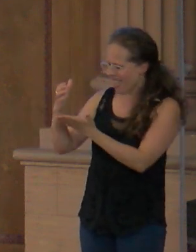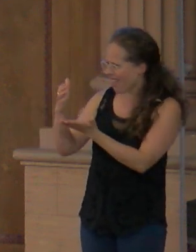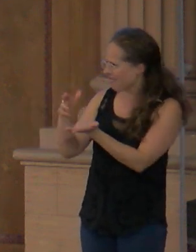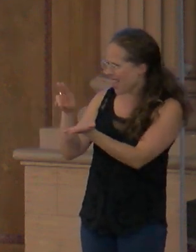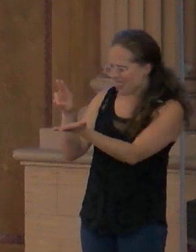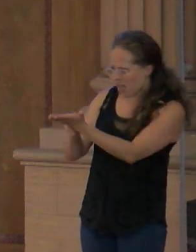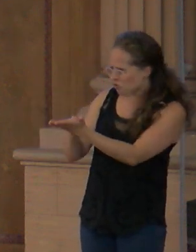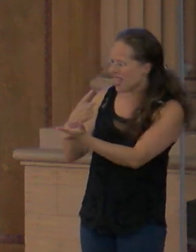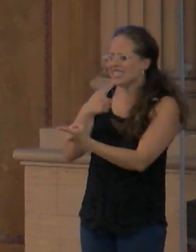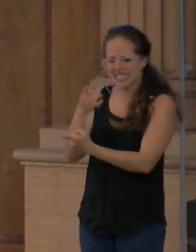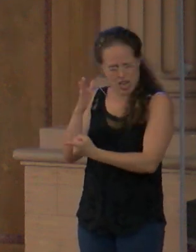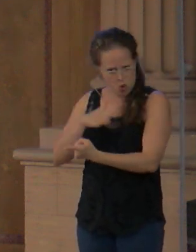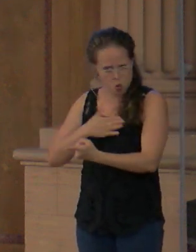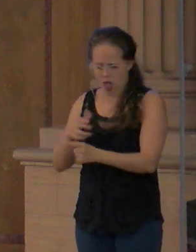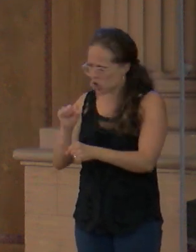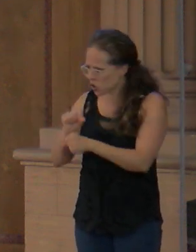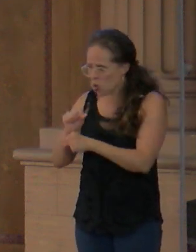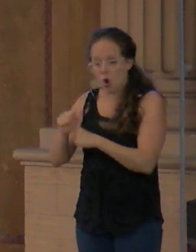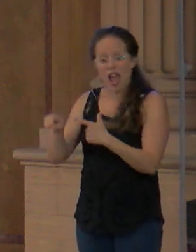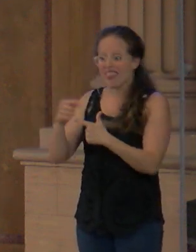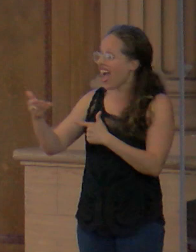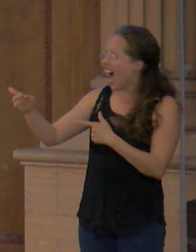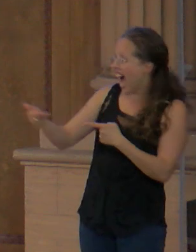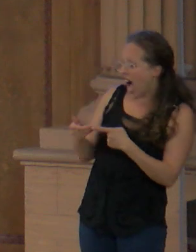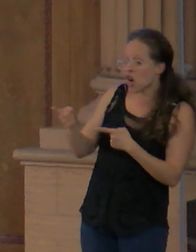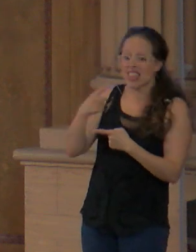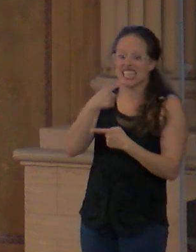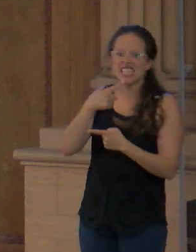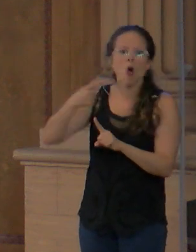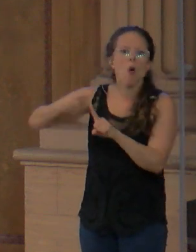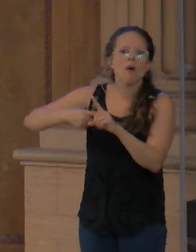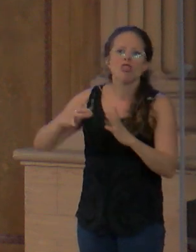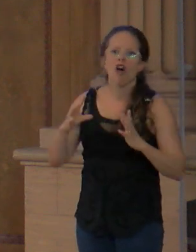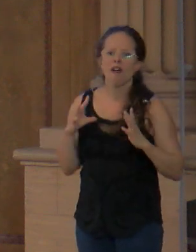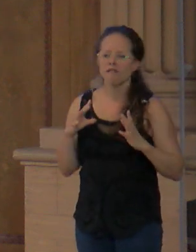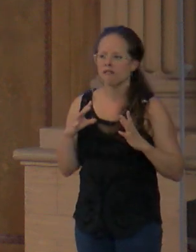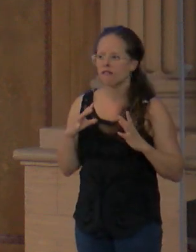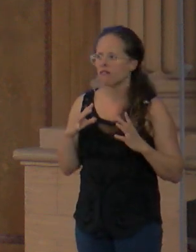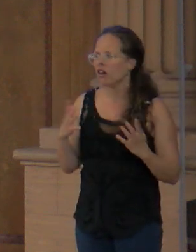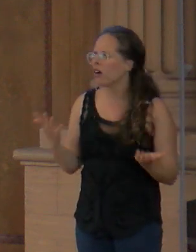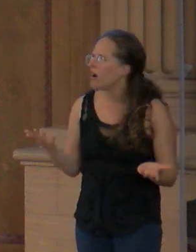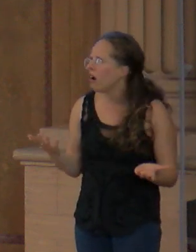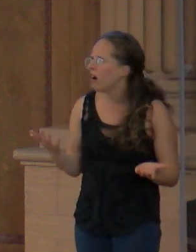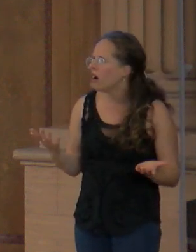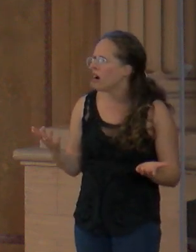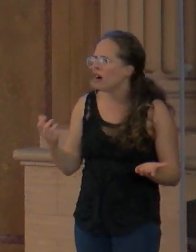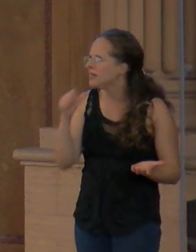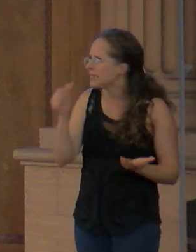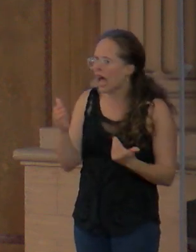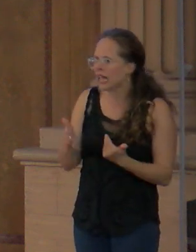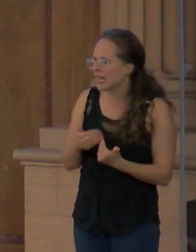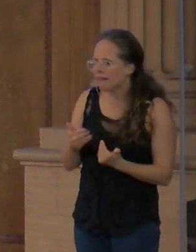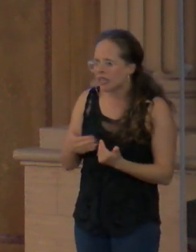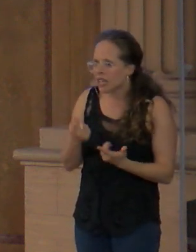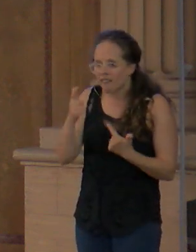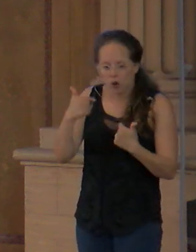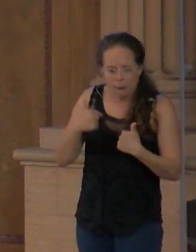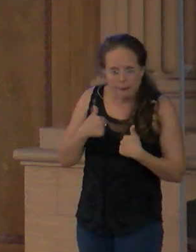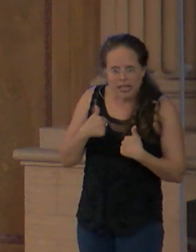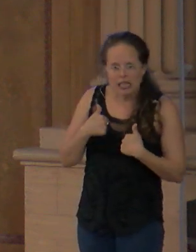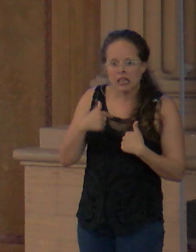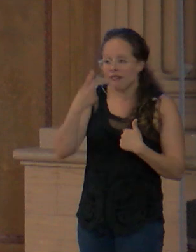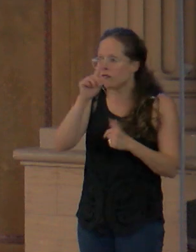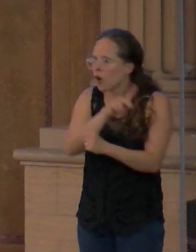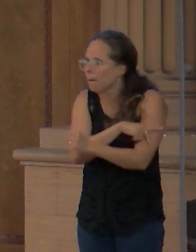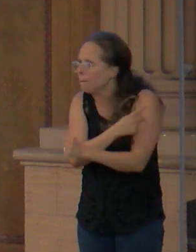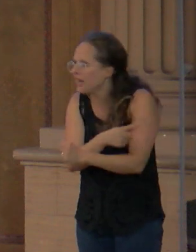that they'll work, and then right after being hired, they say that they need a month off. And it inconveniences everybody in the office, it inconveniences all the